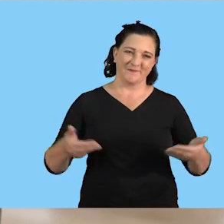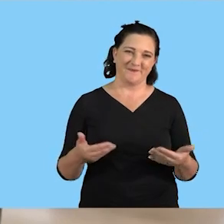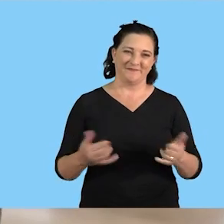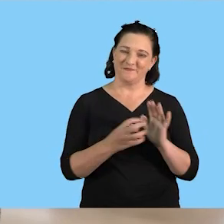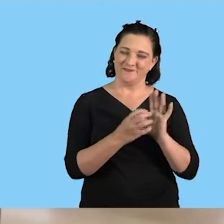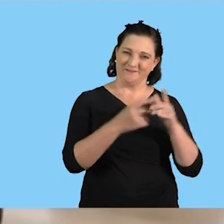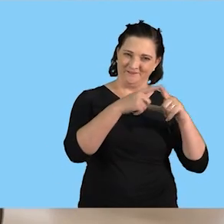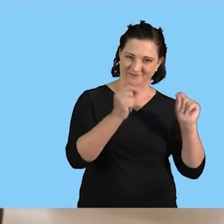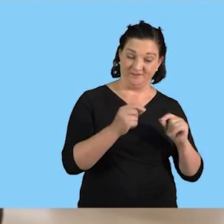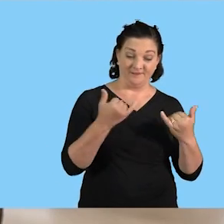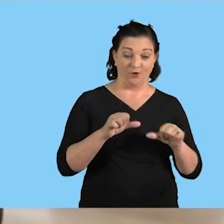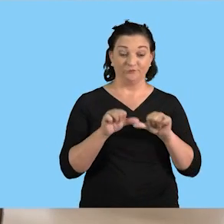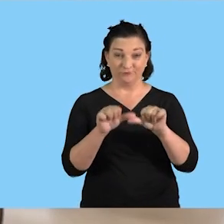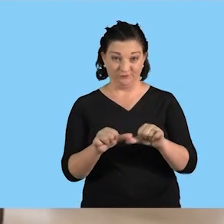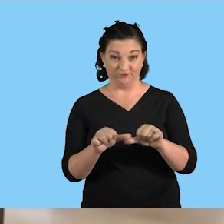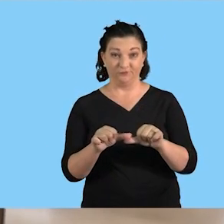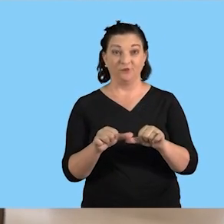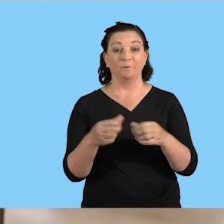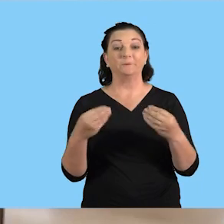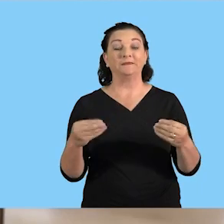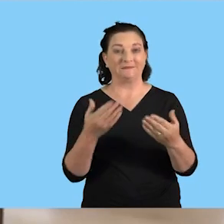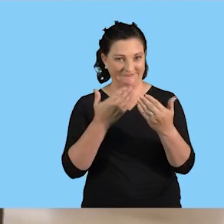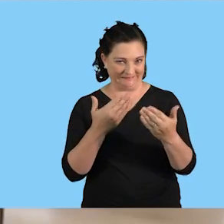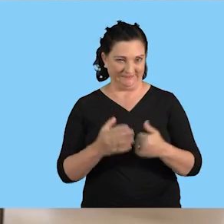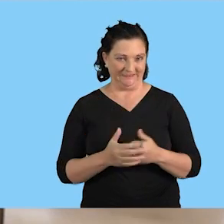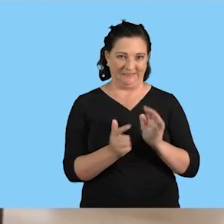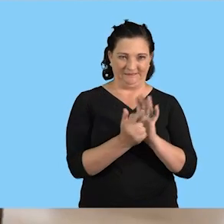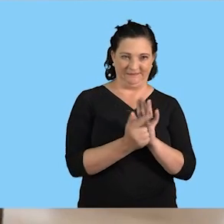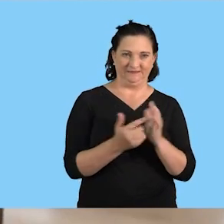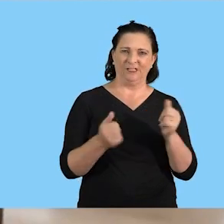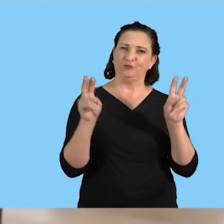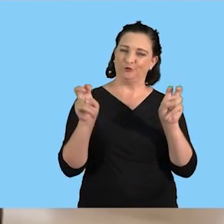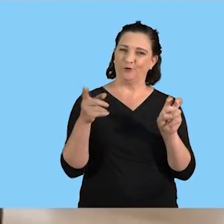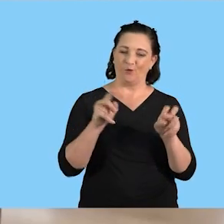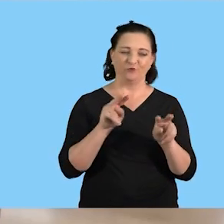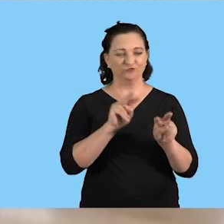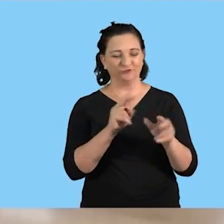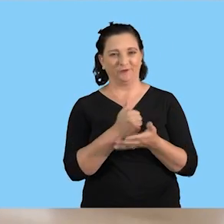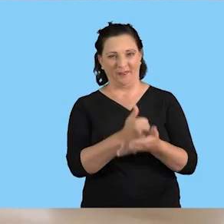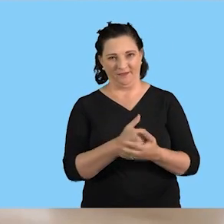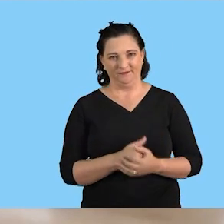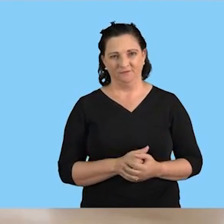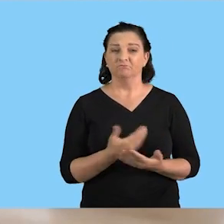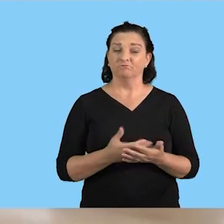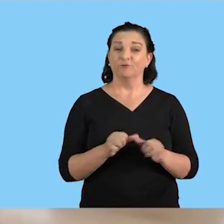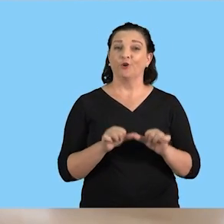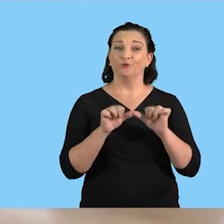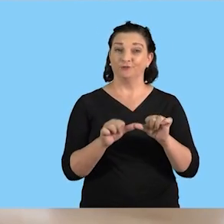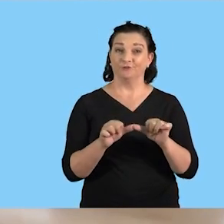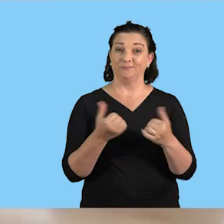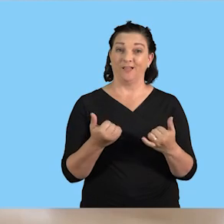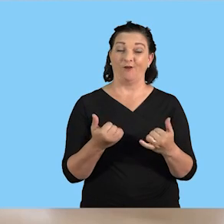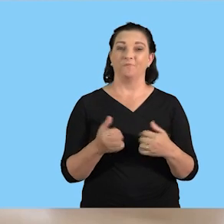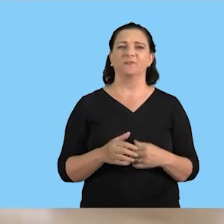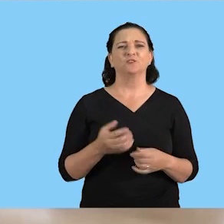Welcome back from an ad break. We will continue with our business studies lesson under the topic visual aids. So we will continue from